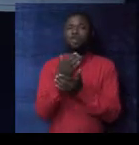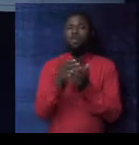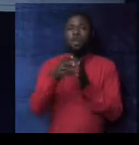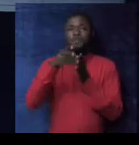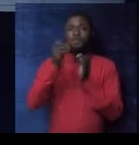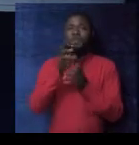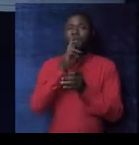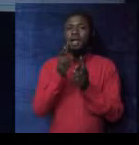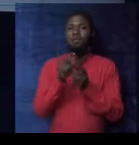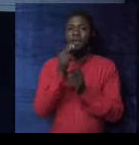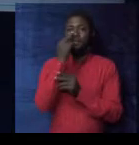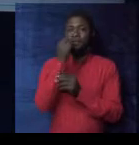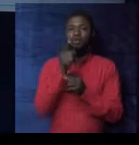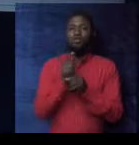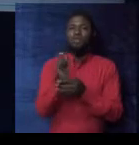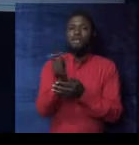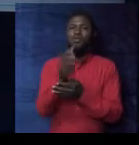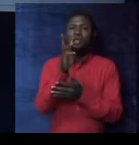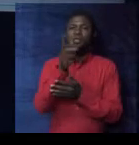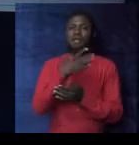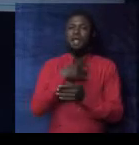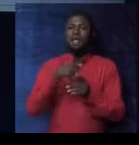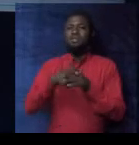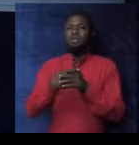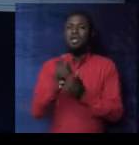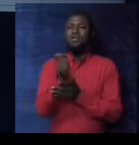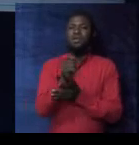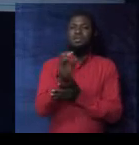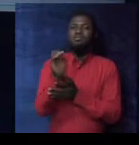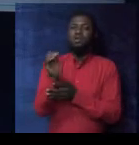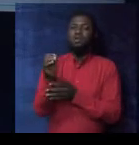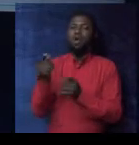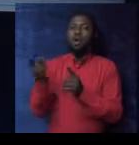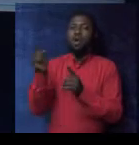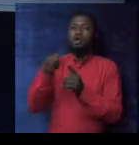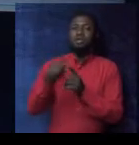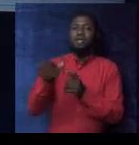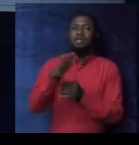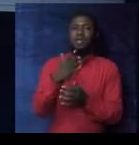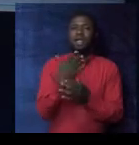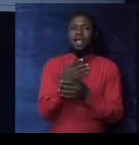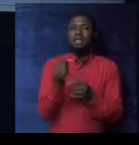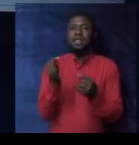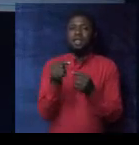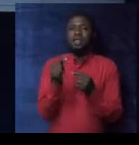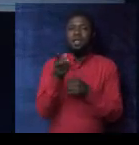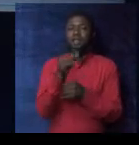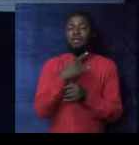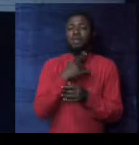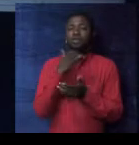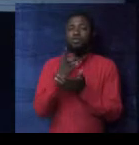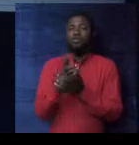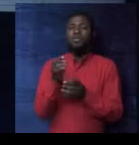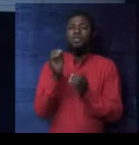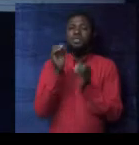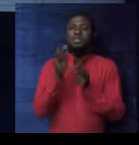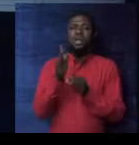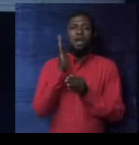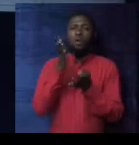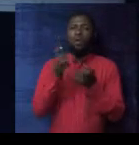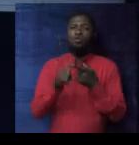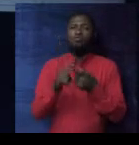that you know it. You know, some students are very funny. They'll just write 6 and start writing zeros until their hands start aching them, then they